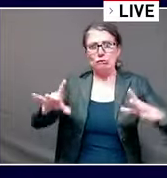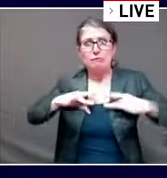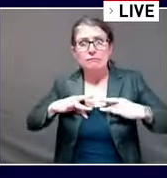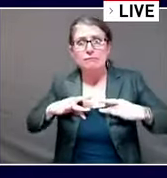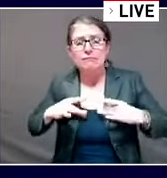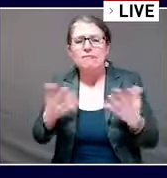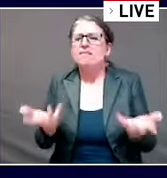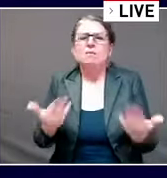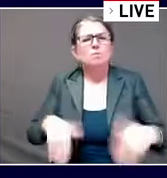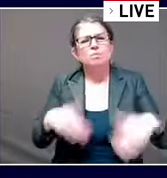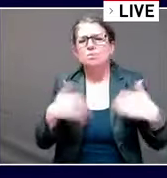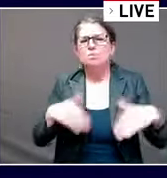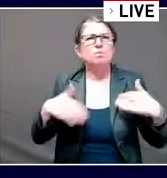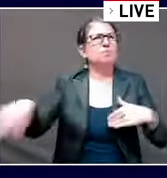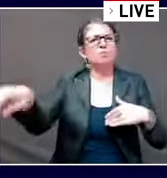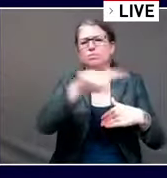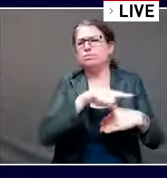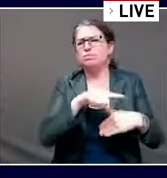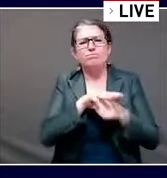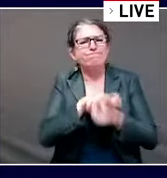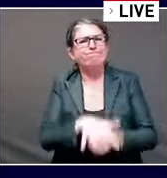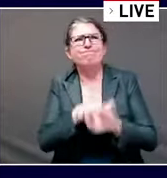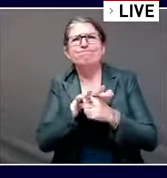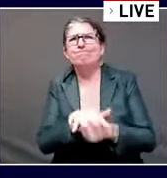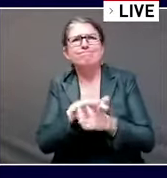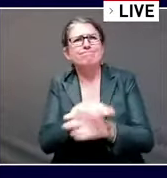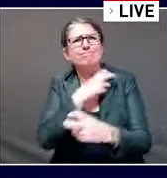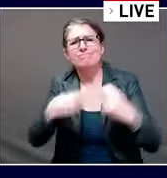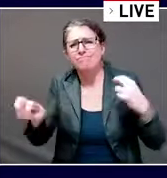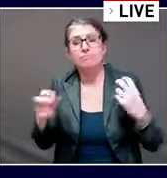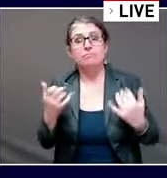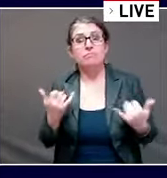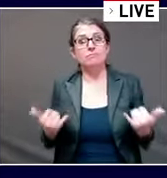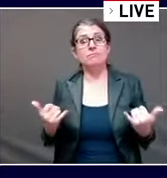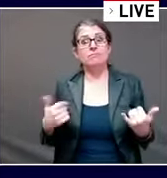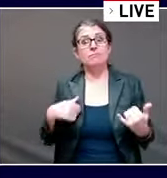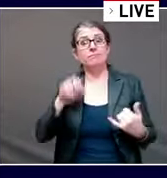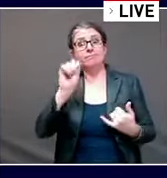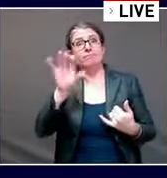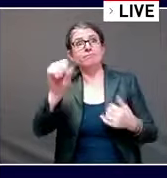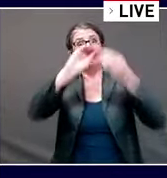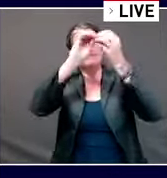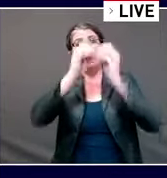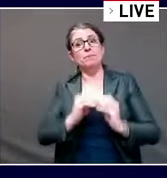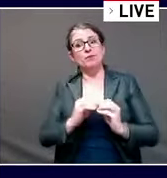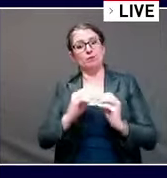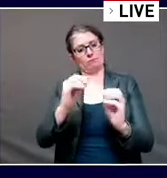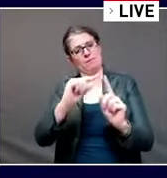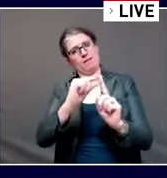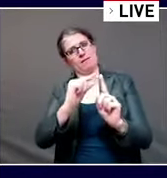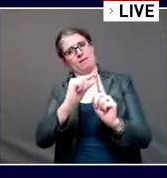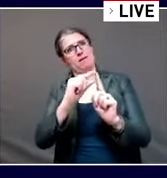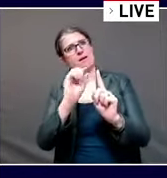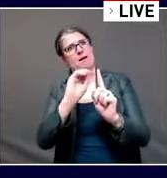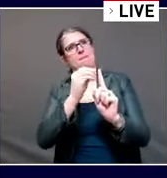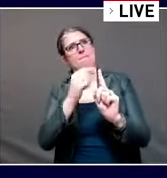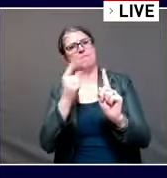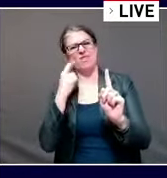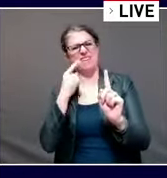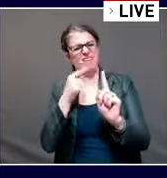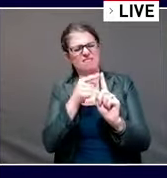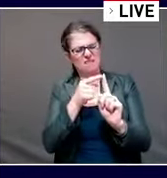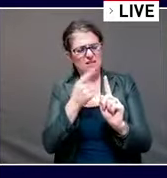there are certain things that numbers don't capture, that are hard to quantify by their very nature. And in